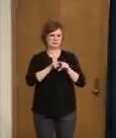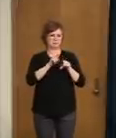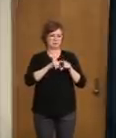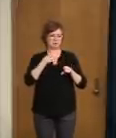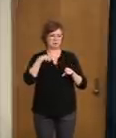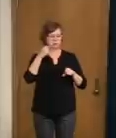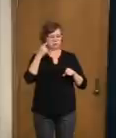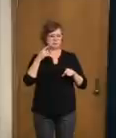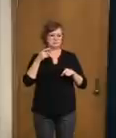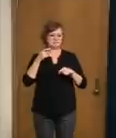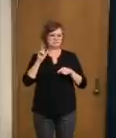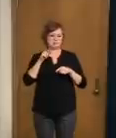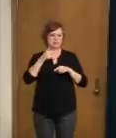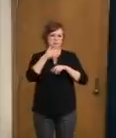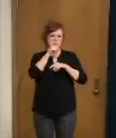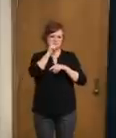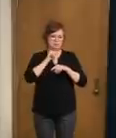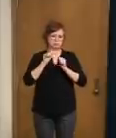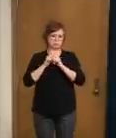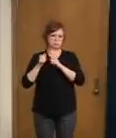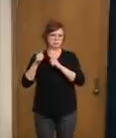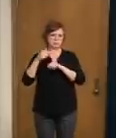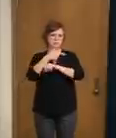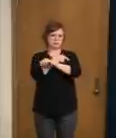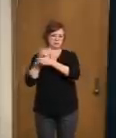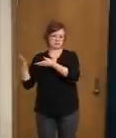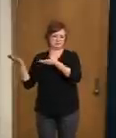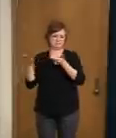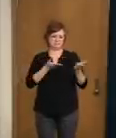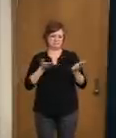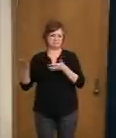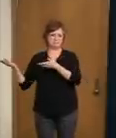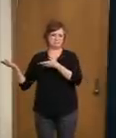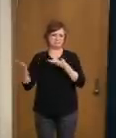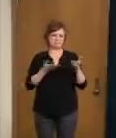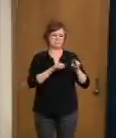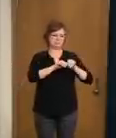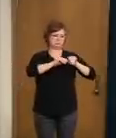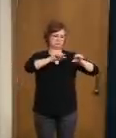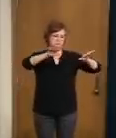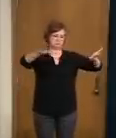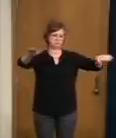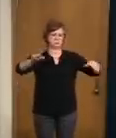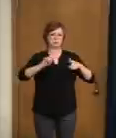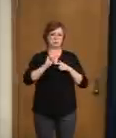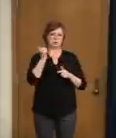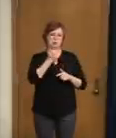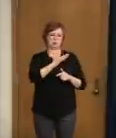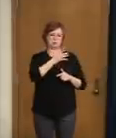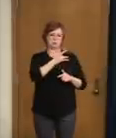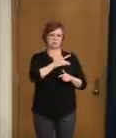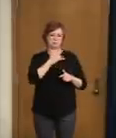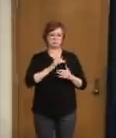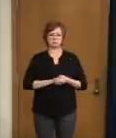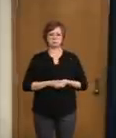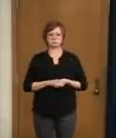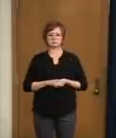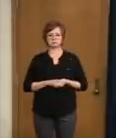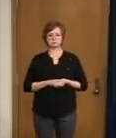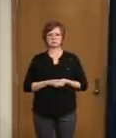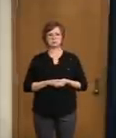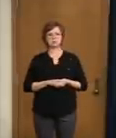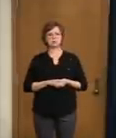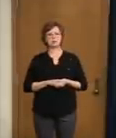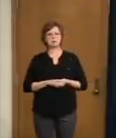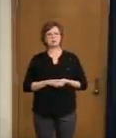in the coming weeks and months ahead as we roll out this campaign. And just another note, our